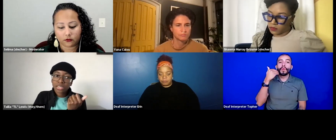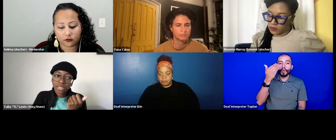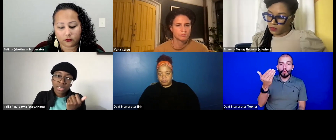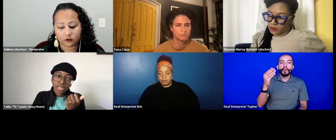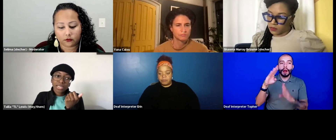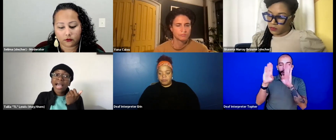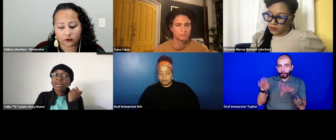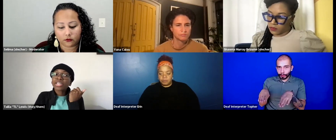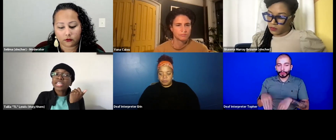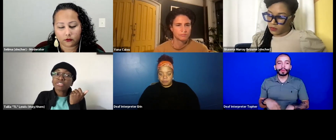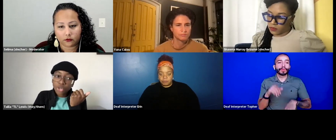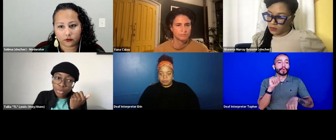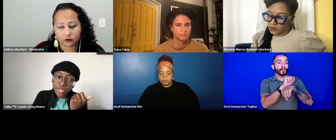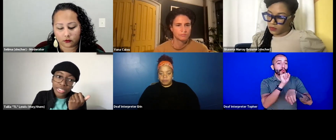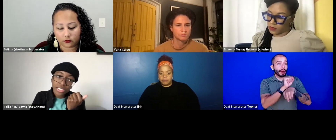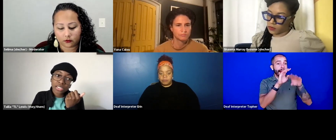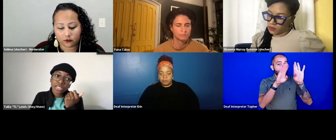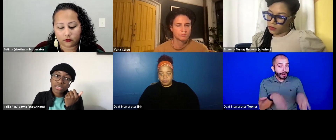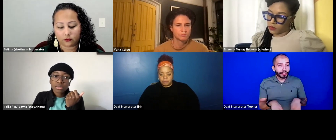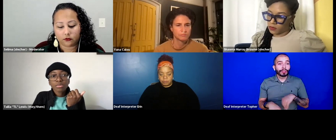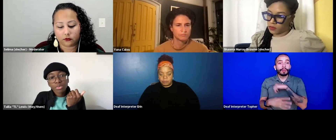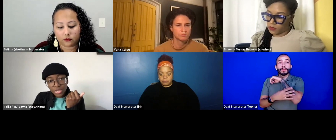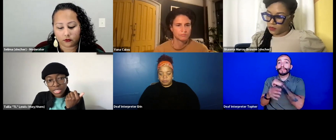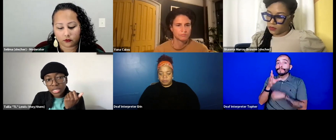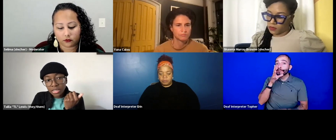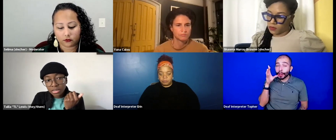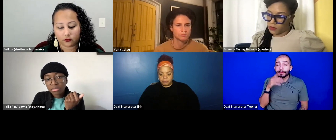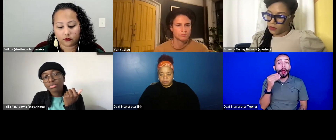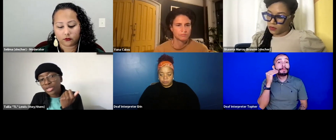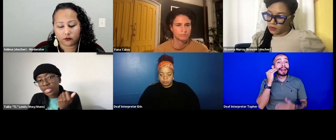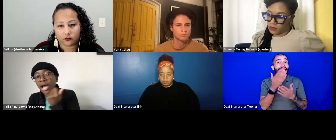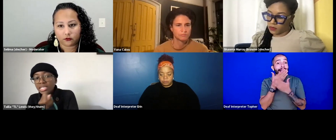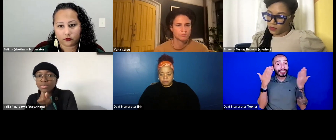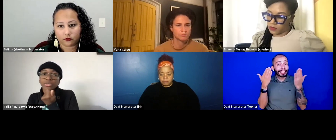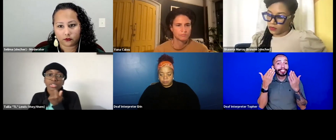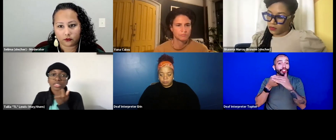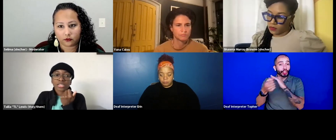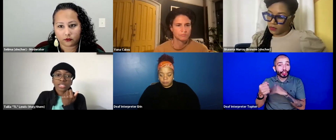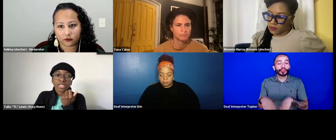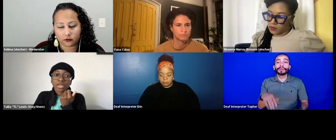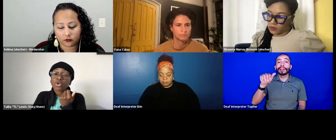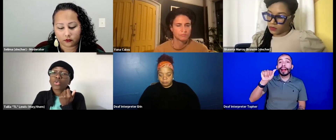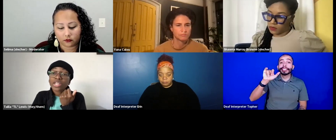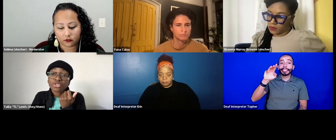asylums, county infirmaries, prison hospitals,